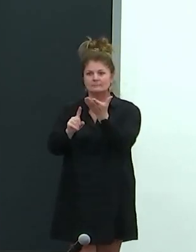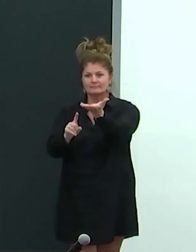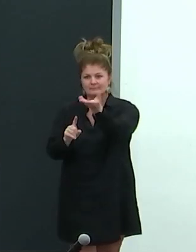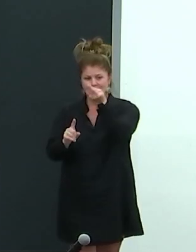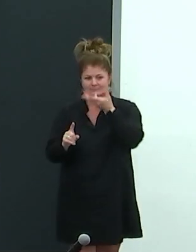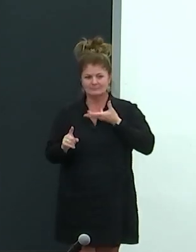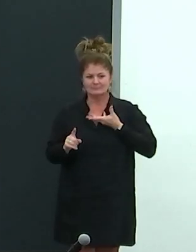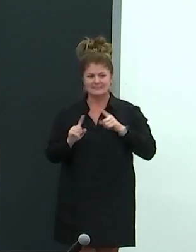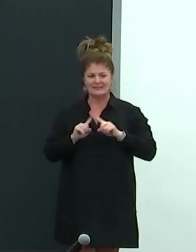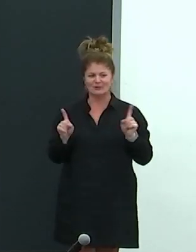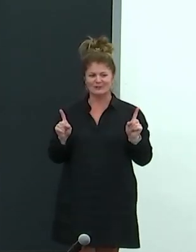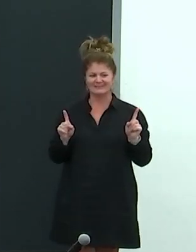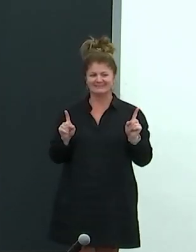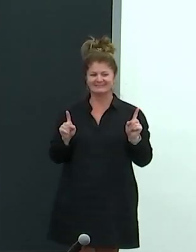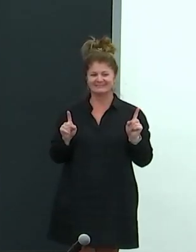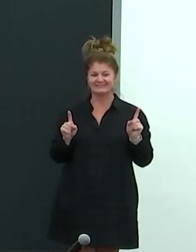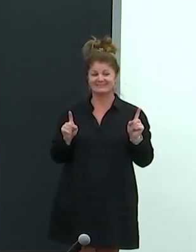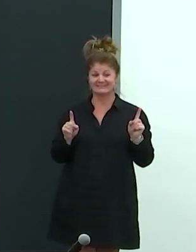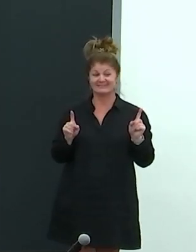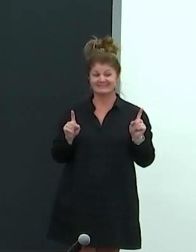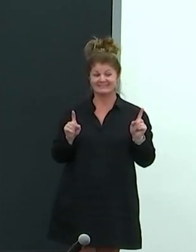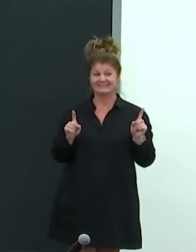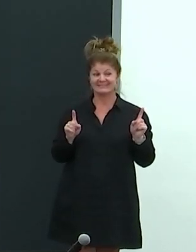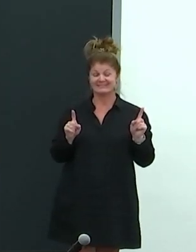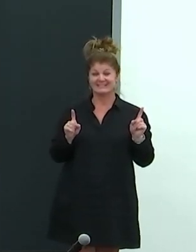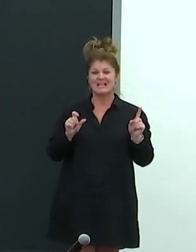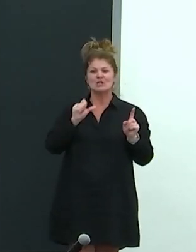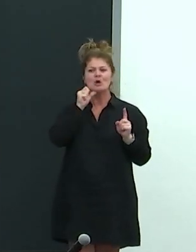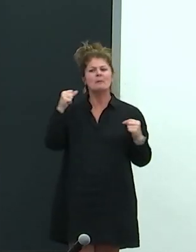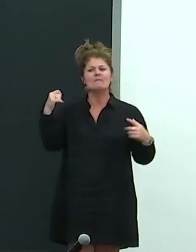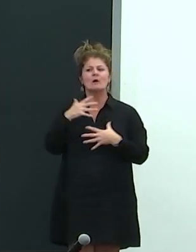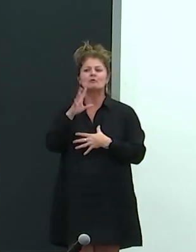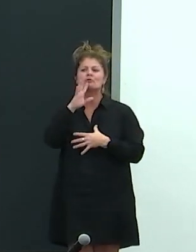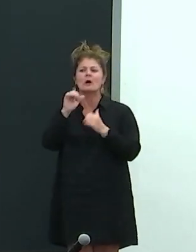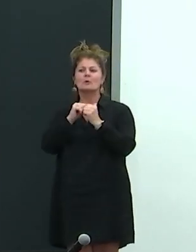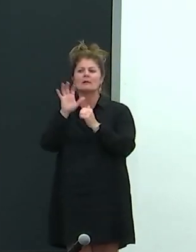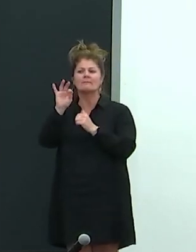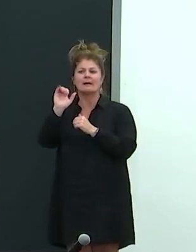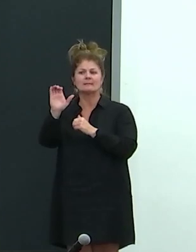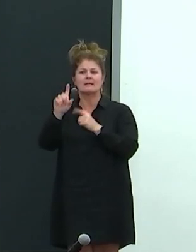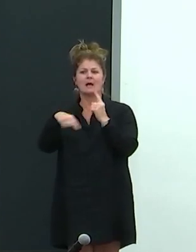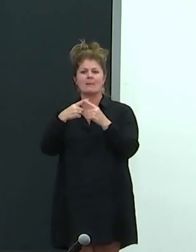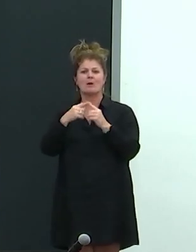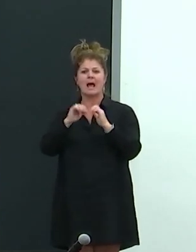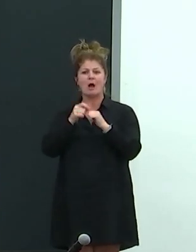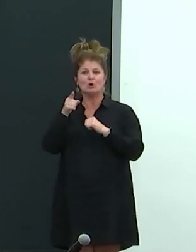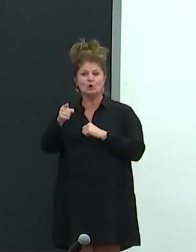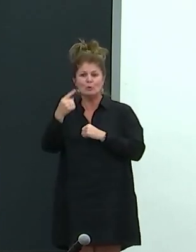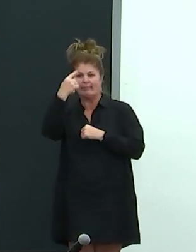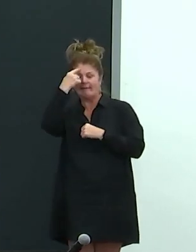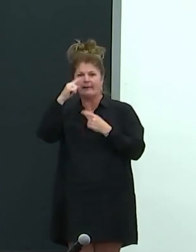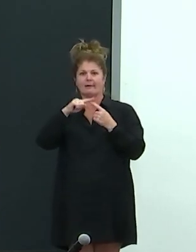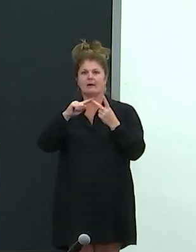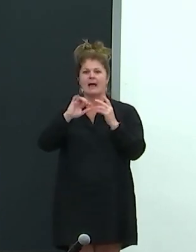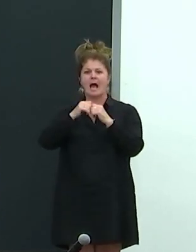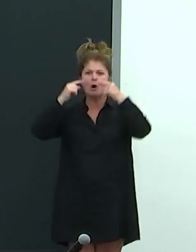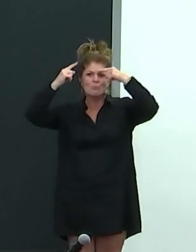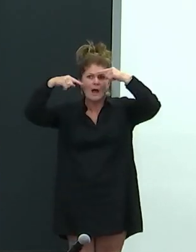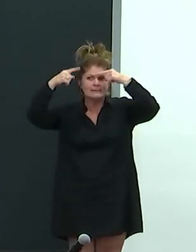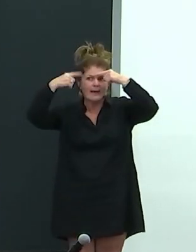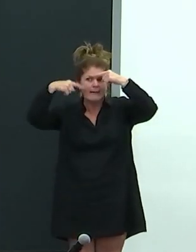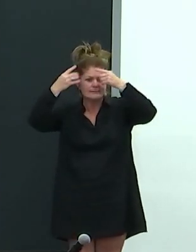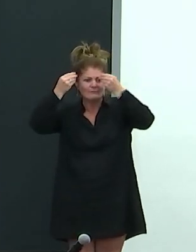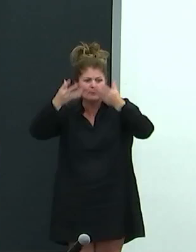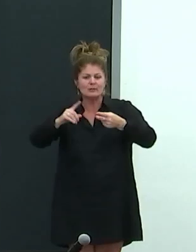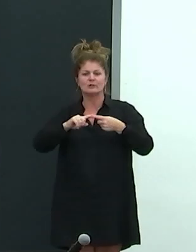otherwise. So don't be afraid to communicate with your faculty about how you may think or process